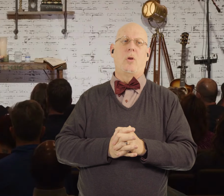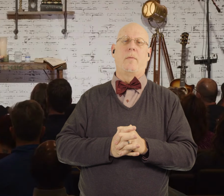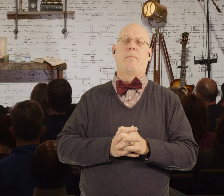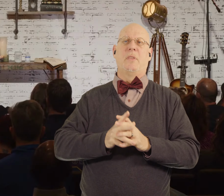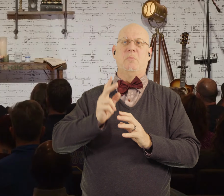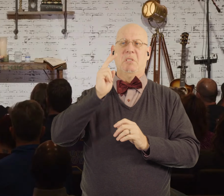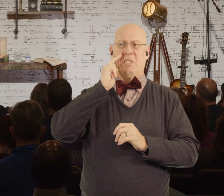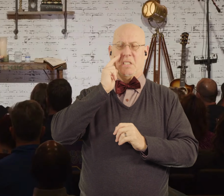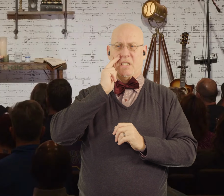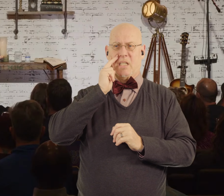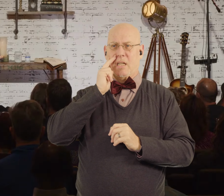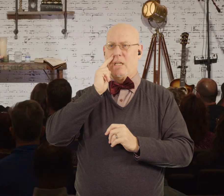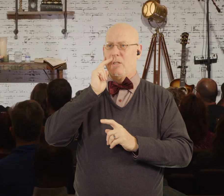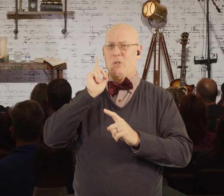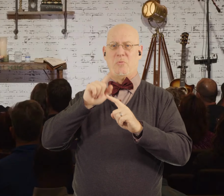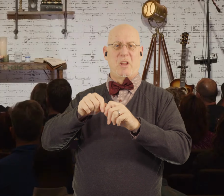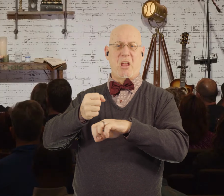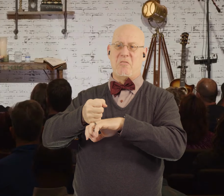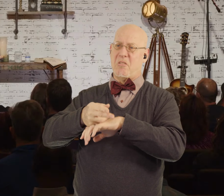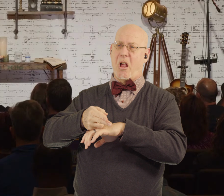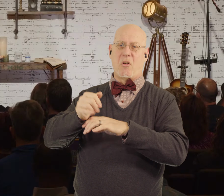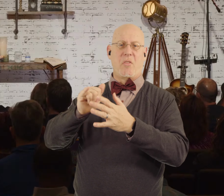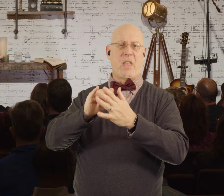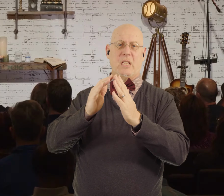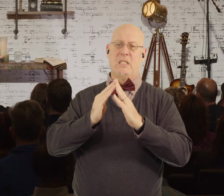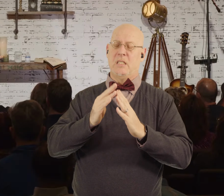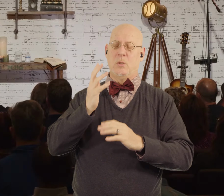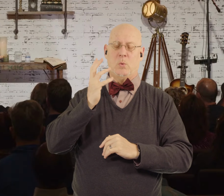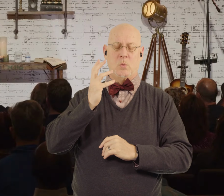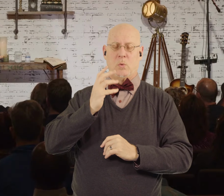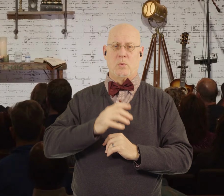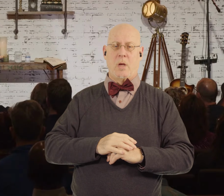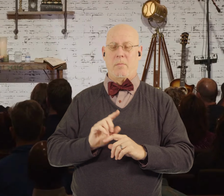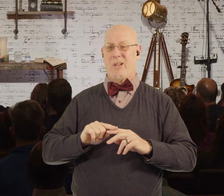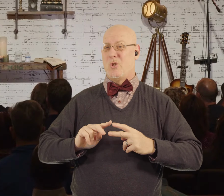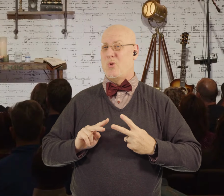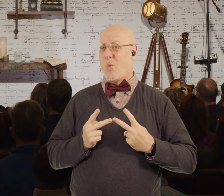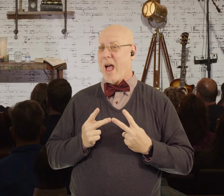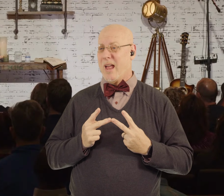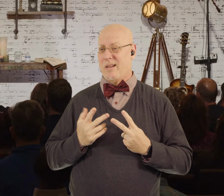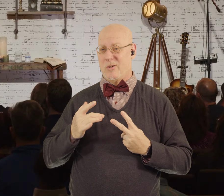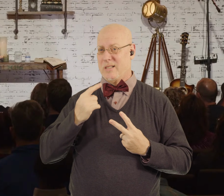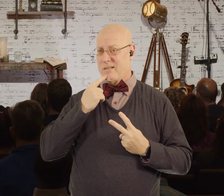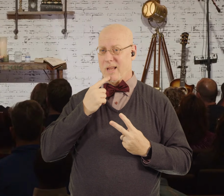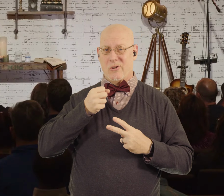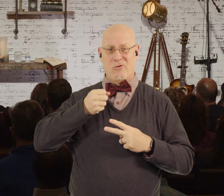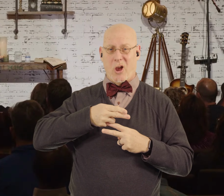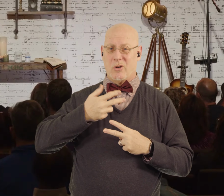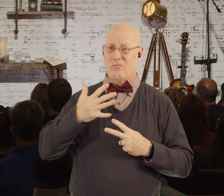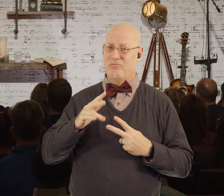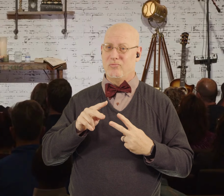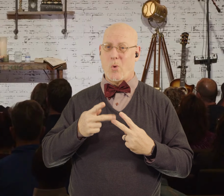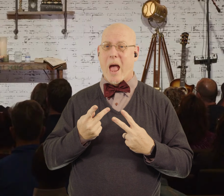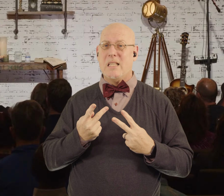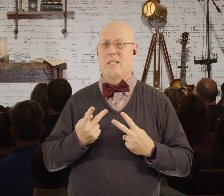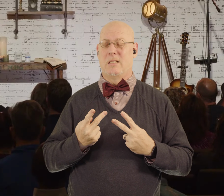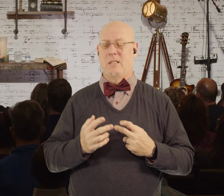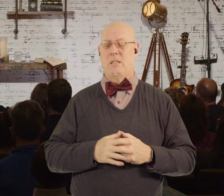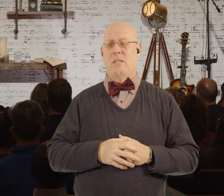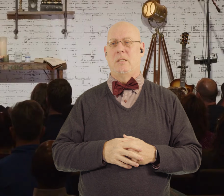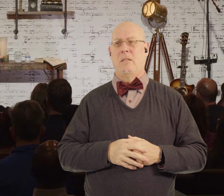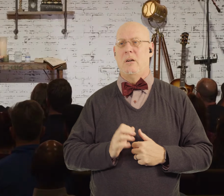In the ancient world, it was seen as unconquerable. And yet twice, as I already alluded to, it was